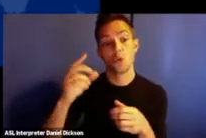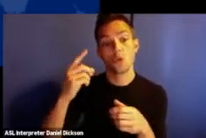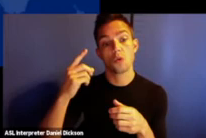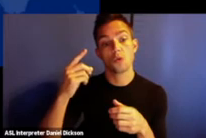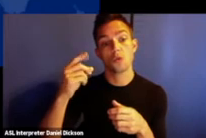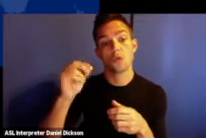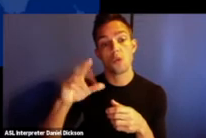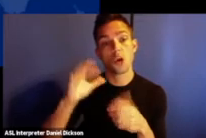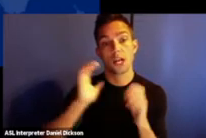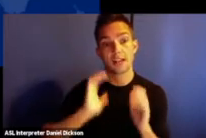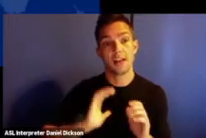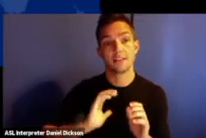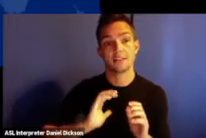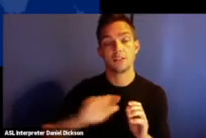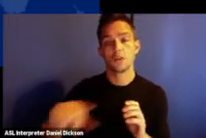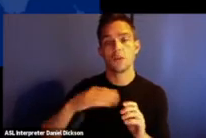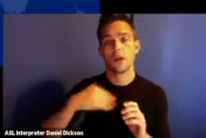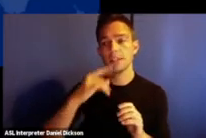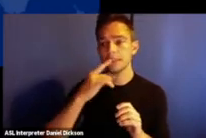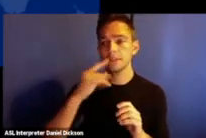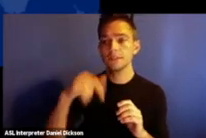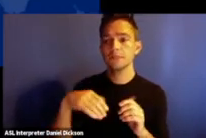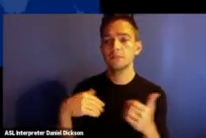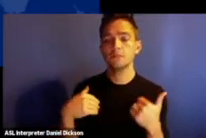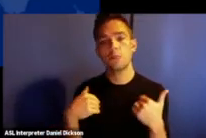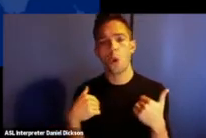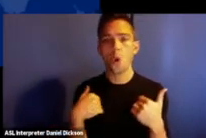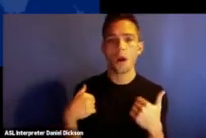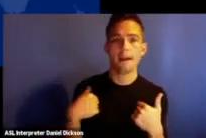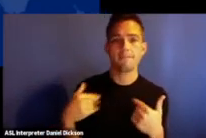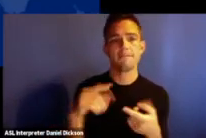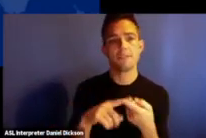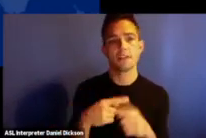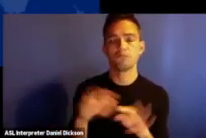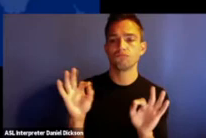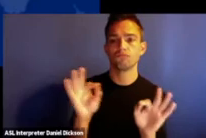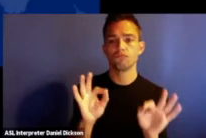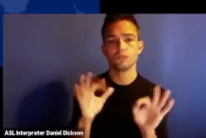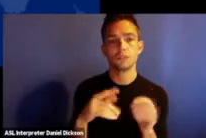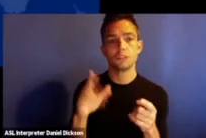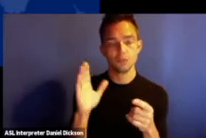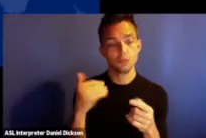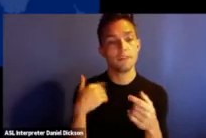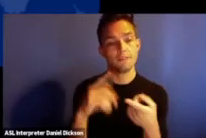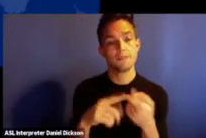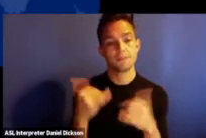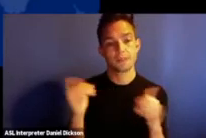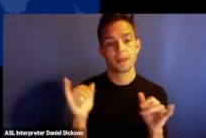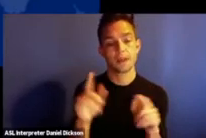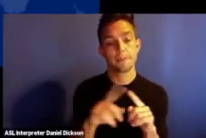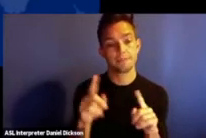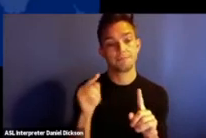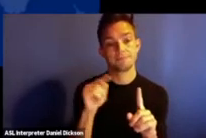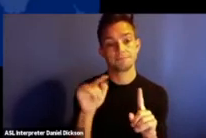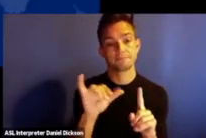or client. You're going to have a kid that's going to be like, oh, I got friends. Oh, you're good. You're going to have friends to a point. Because as